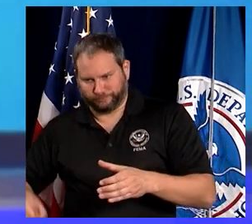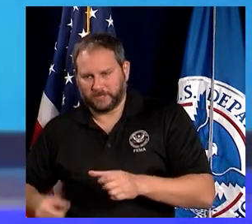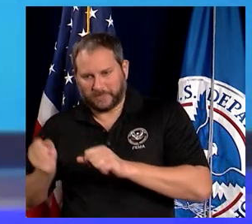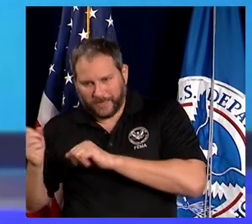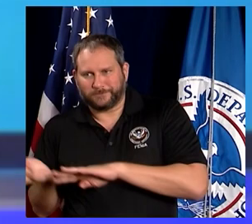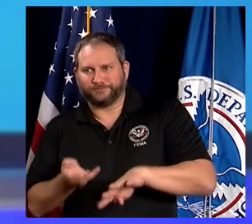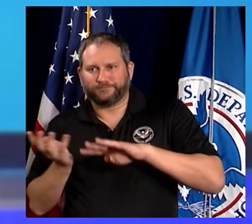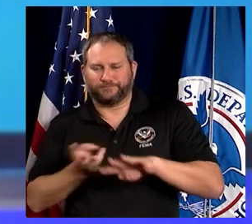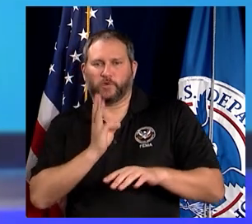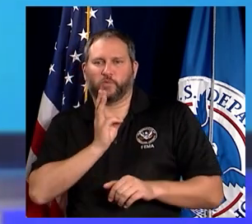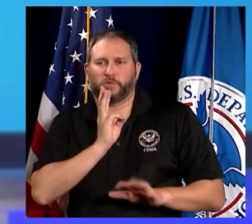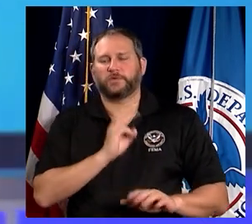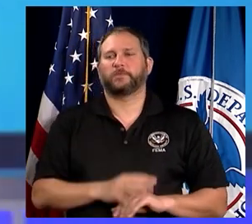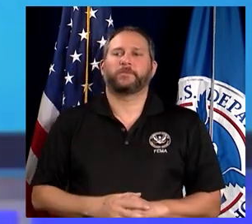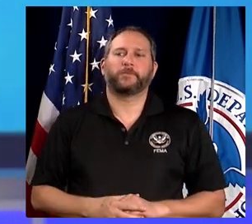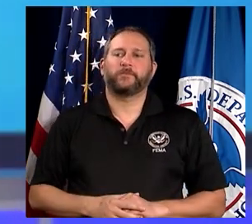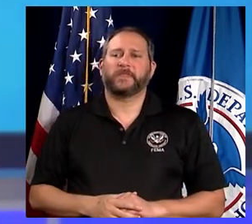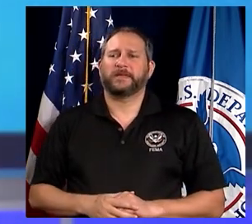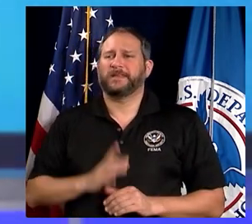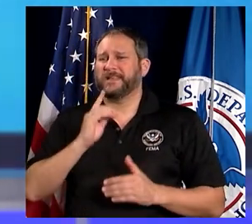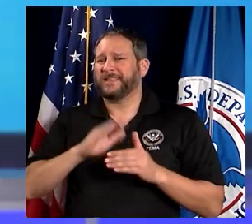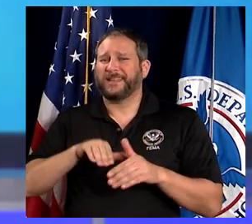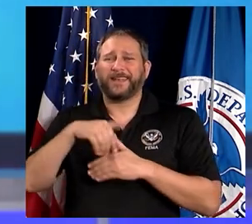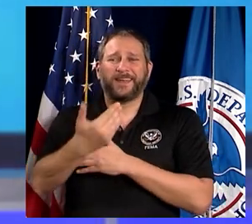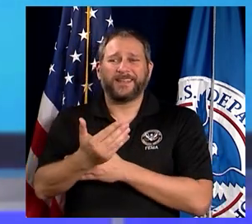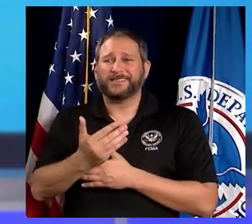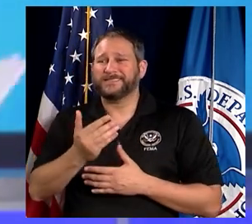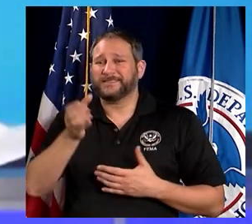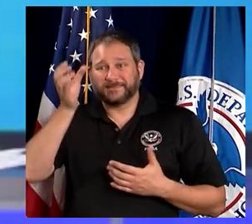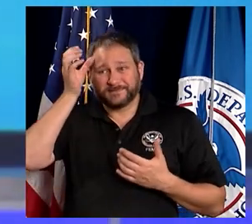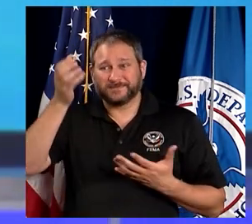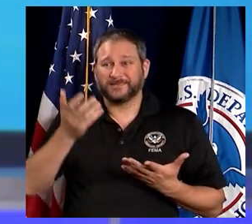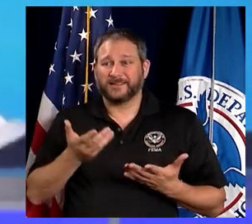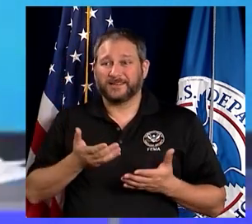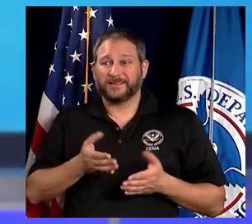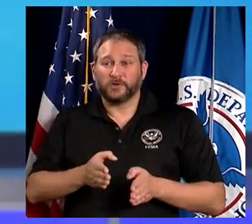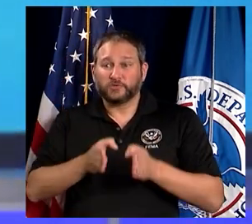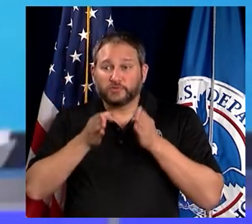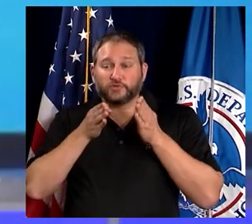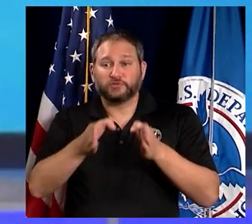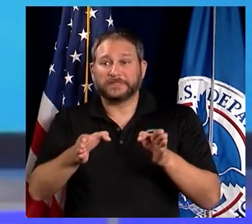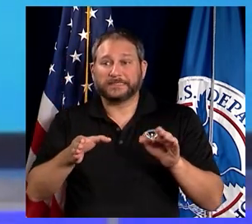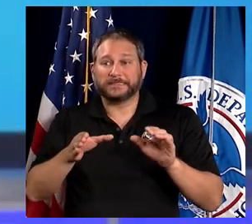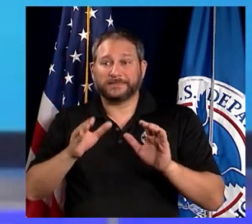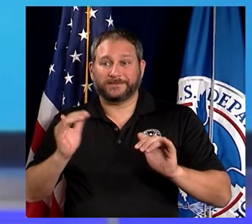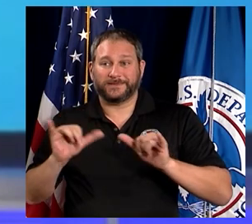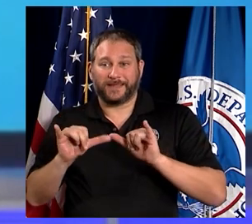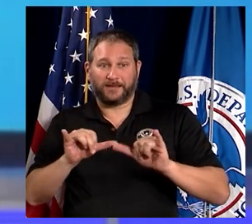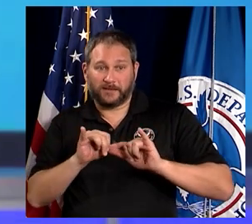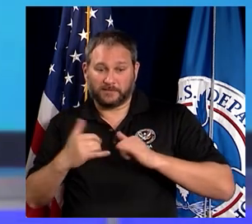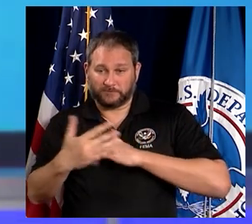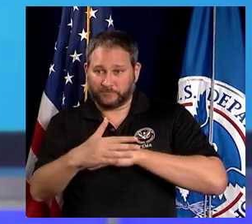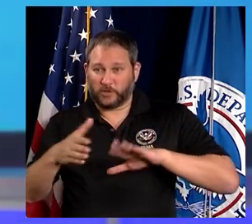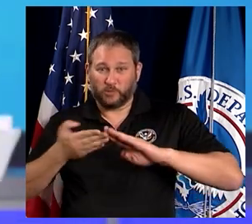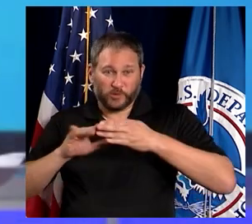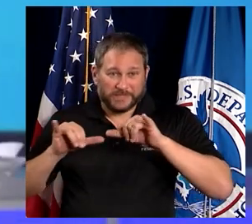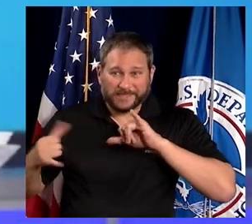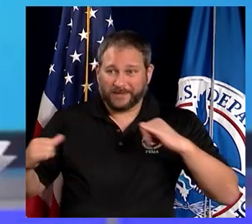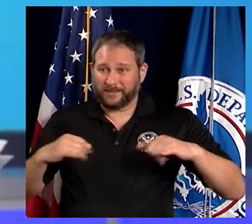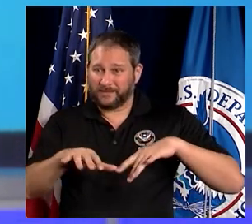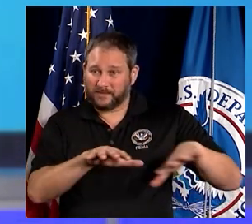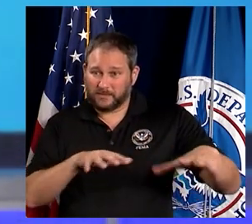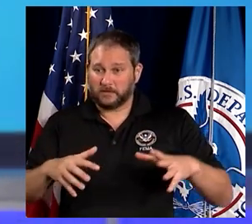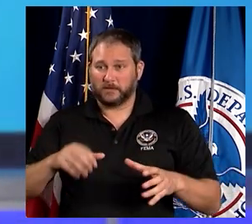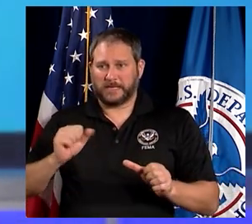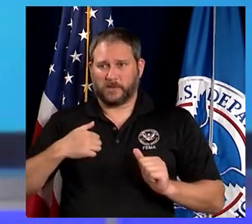of next order of how on a more of a, you know, street scale, community scale, can we start to bring some normalcy back here? And it's not going to be